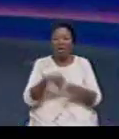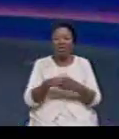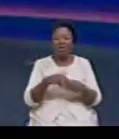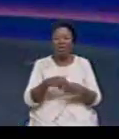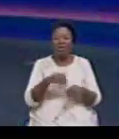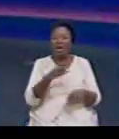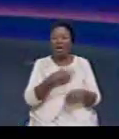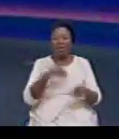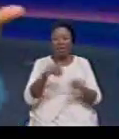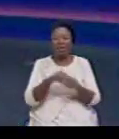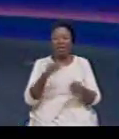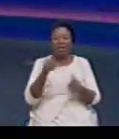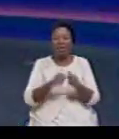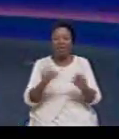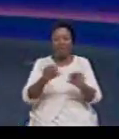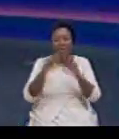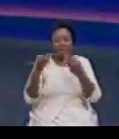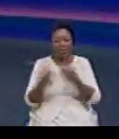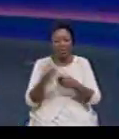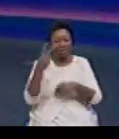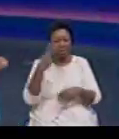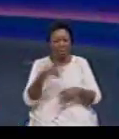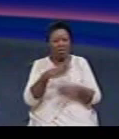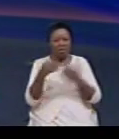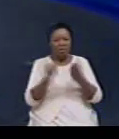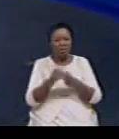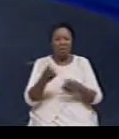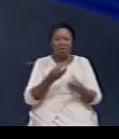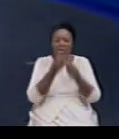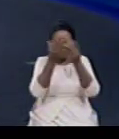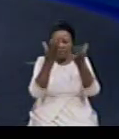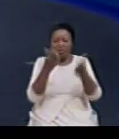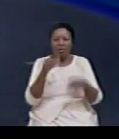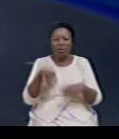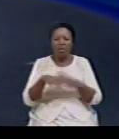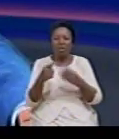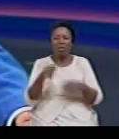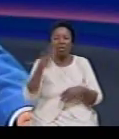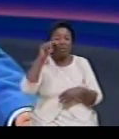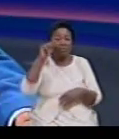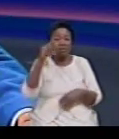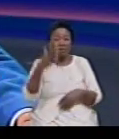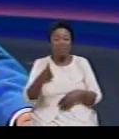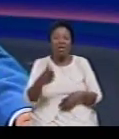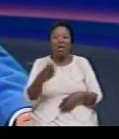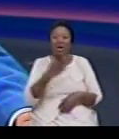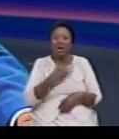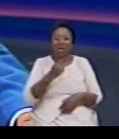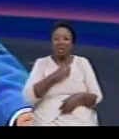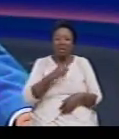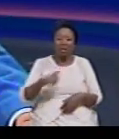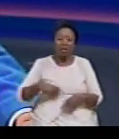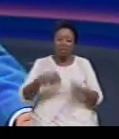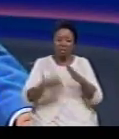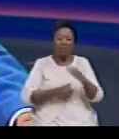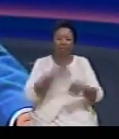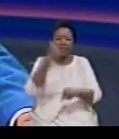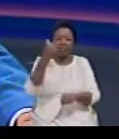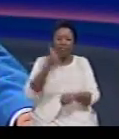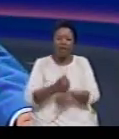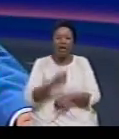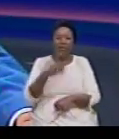you will see all those things, the information on the screen there. And the Lord confirm